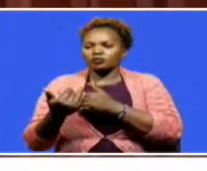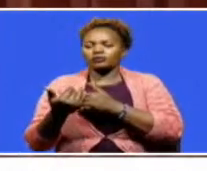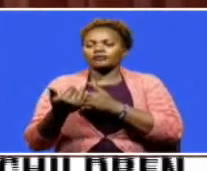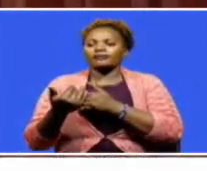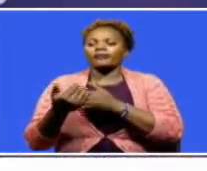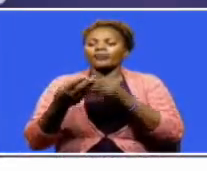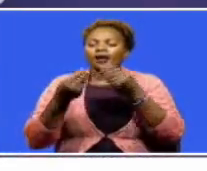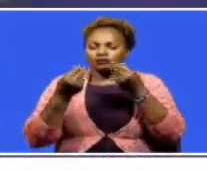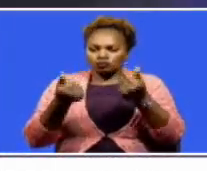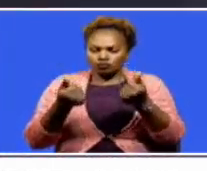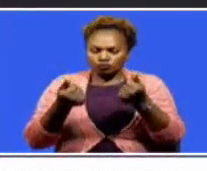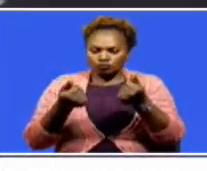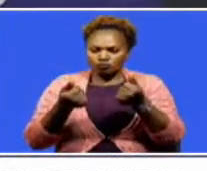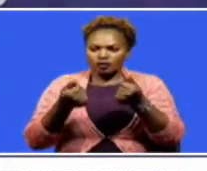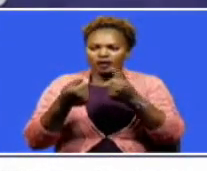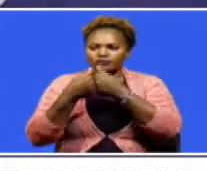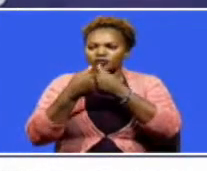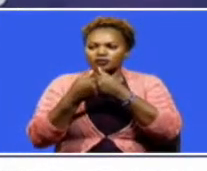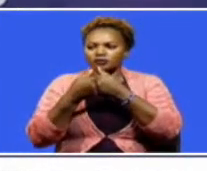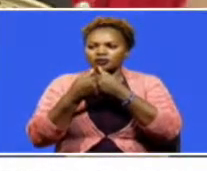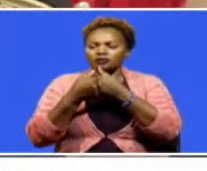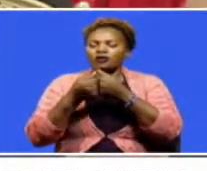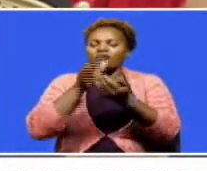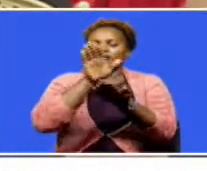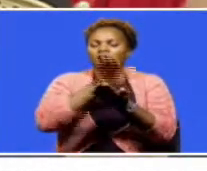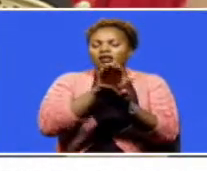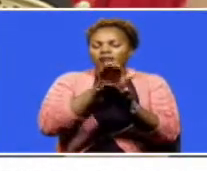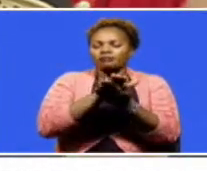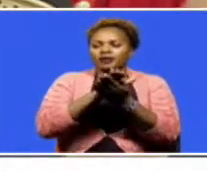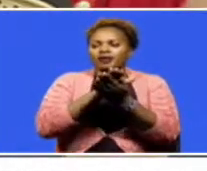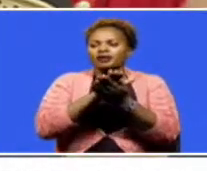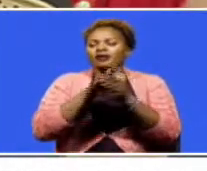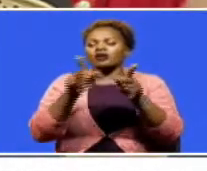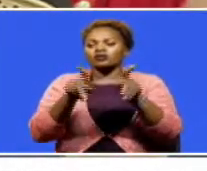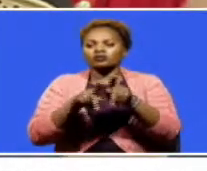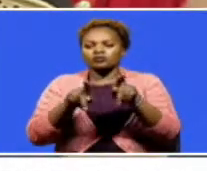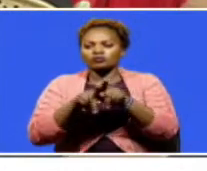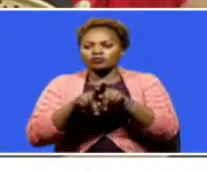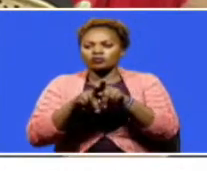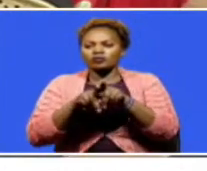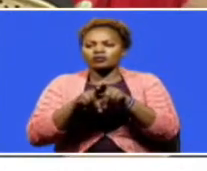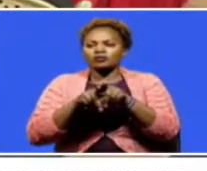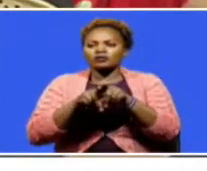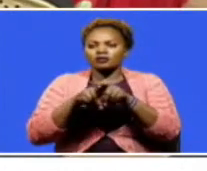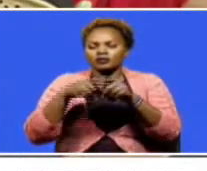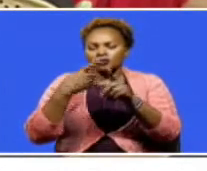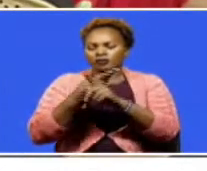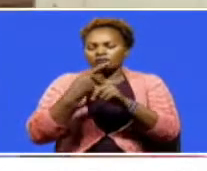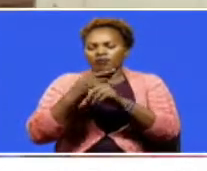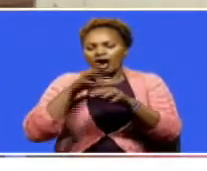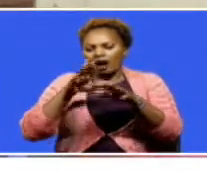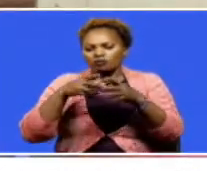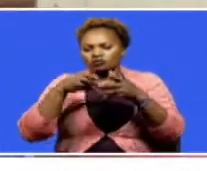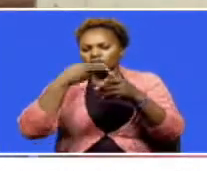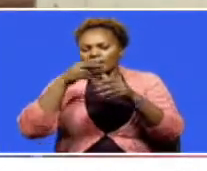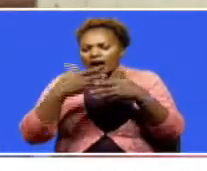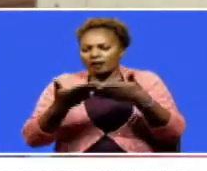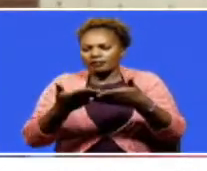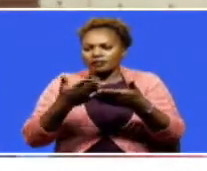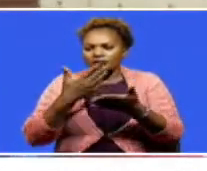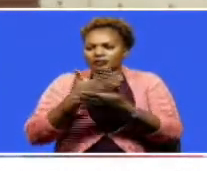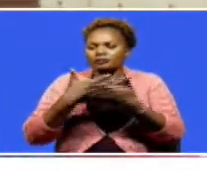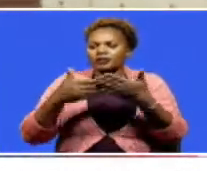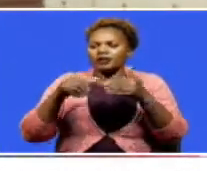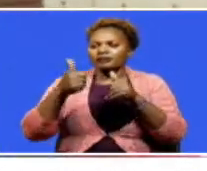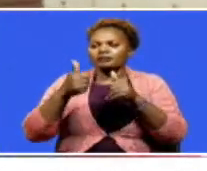lopinavir solution, have challenges of storage, palatability, as well as dosing and administration. This drug, something